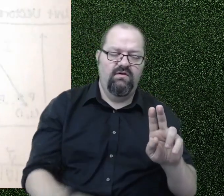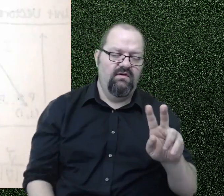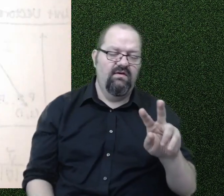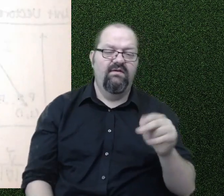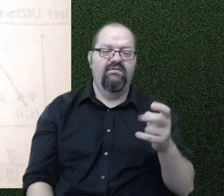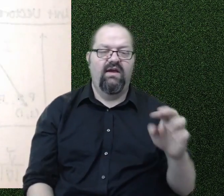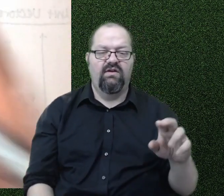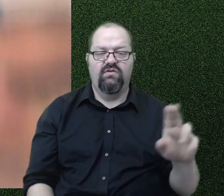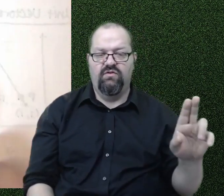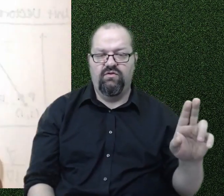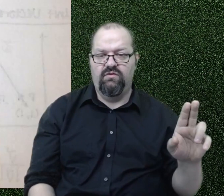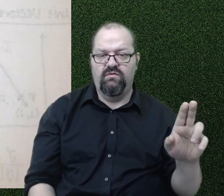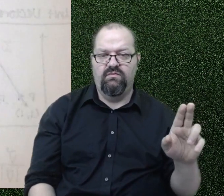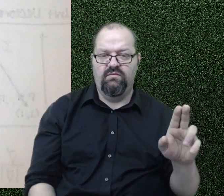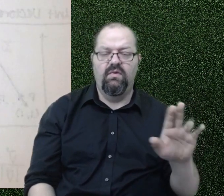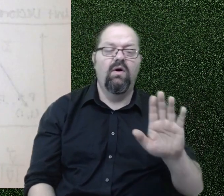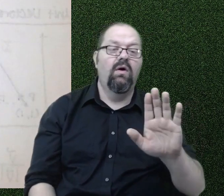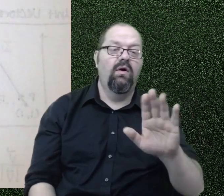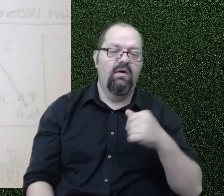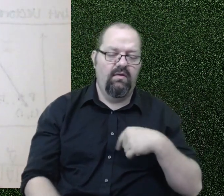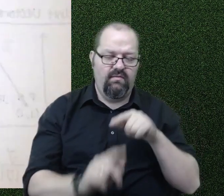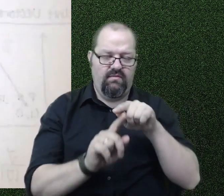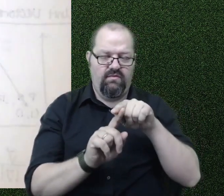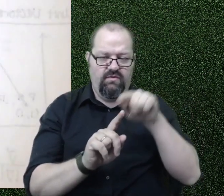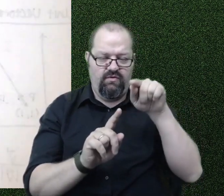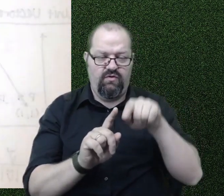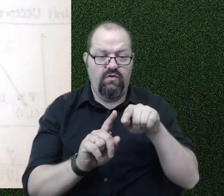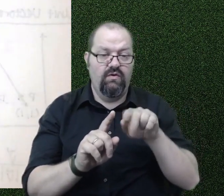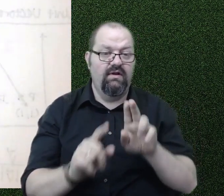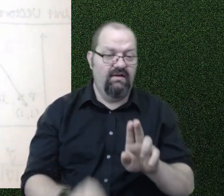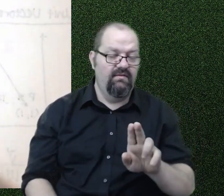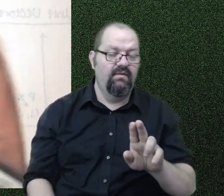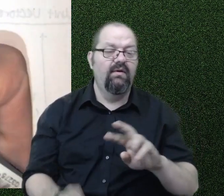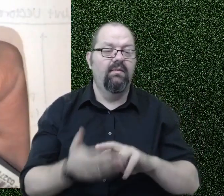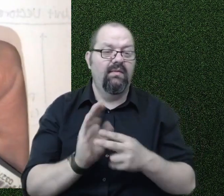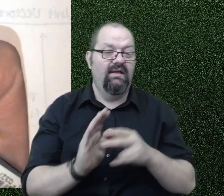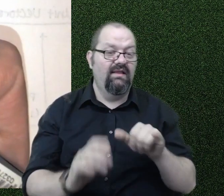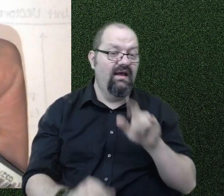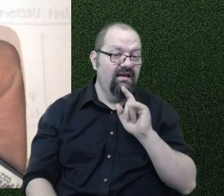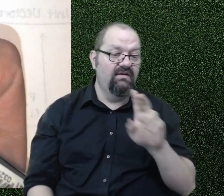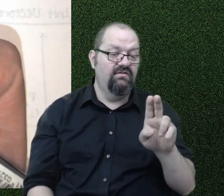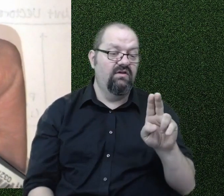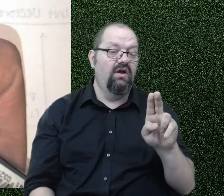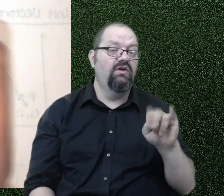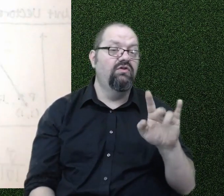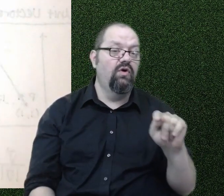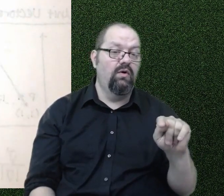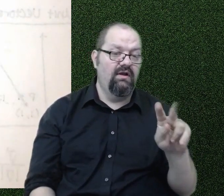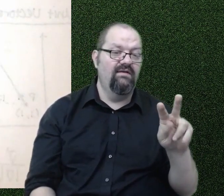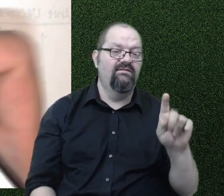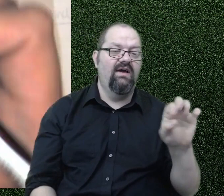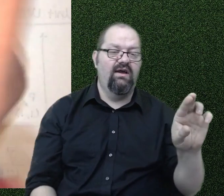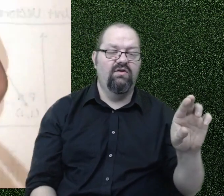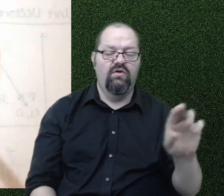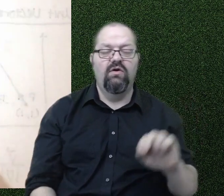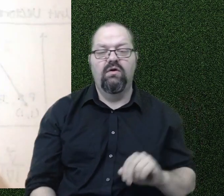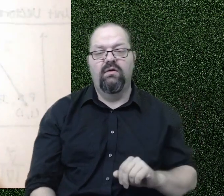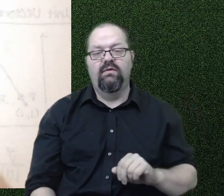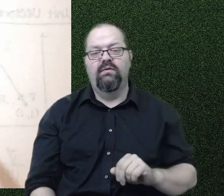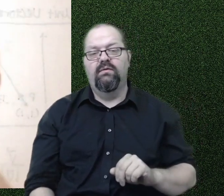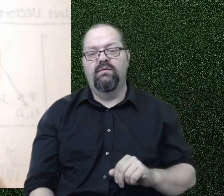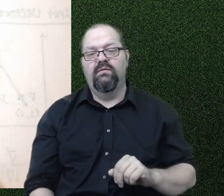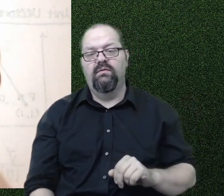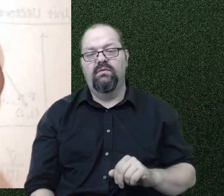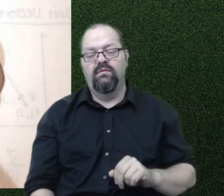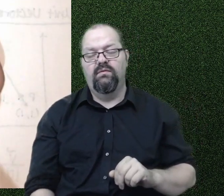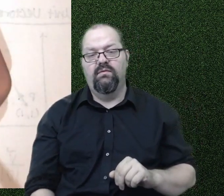Well, actually, I'm going to put a hat on it because it's a unit vector. It's on the unit circle, so that radius is 1. So the length of this vector is 1.